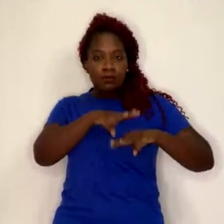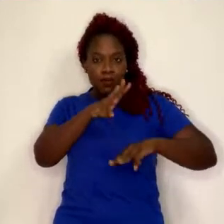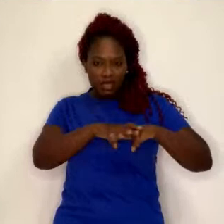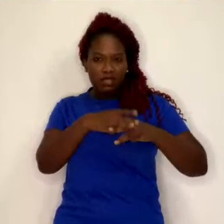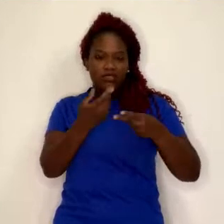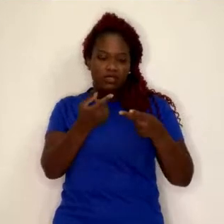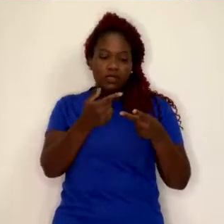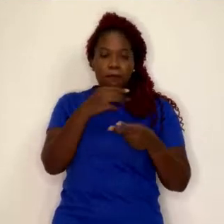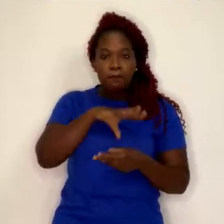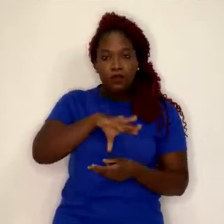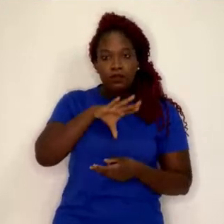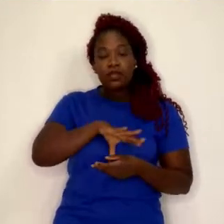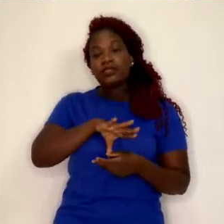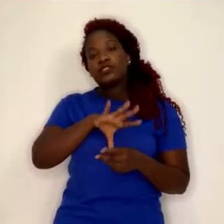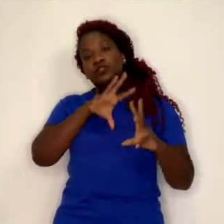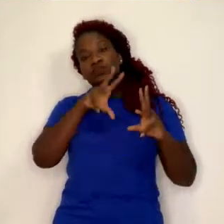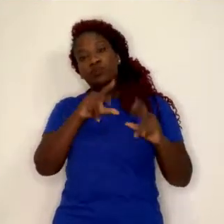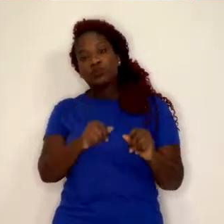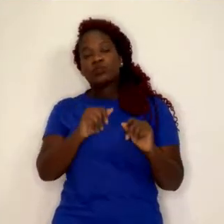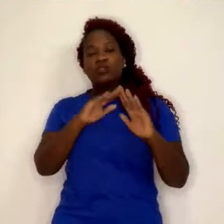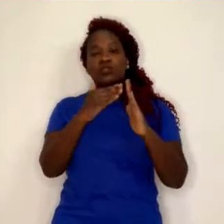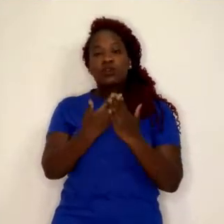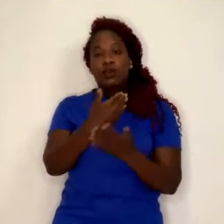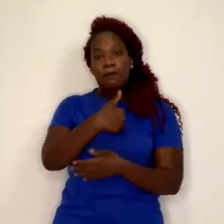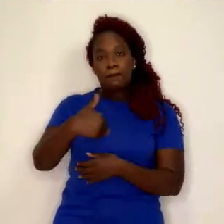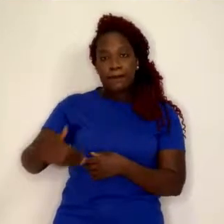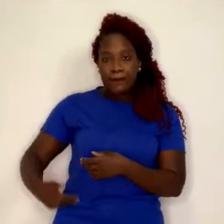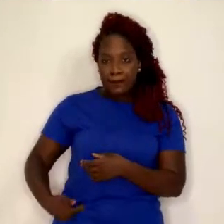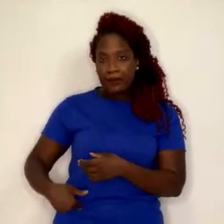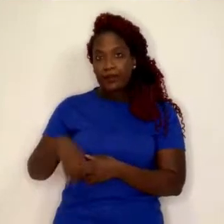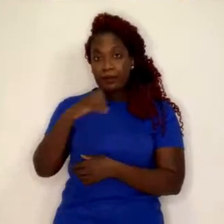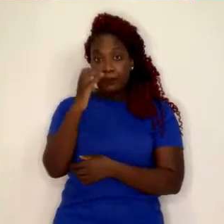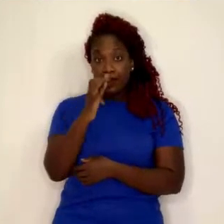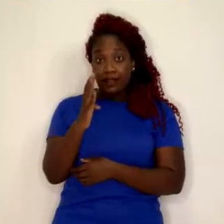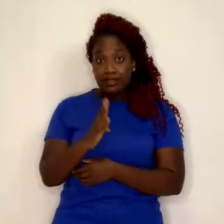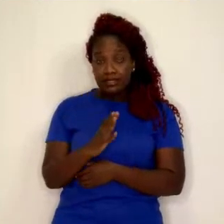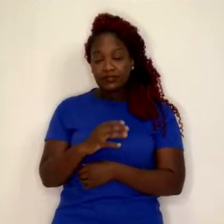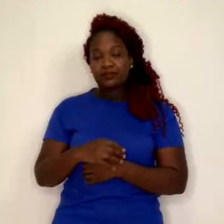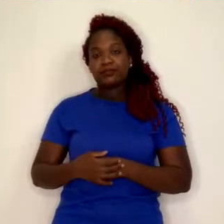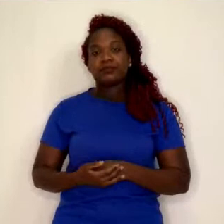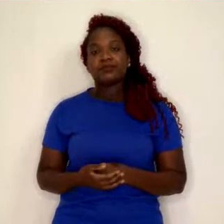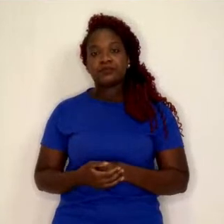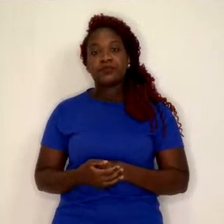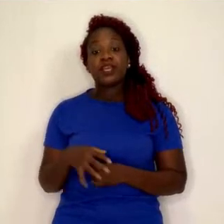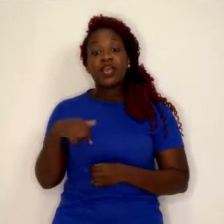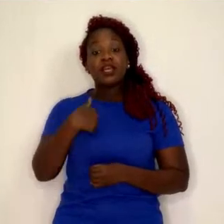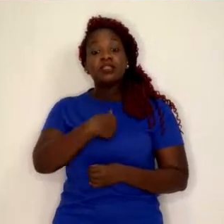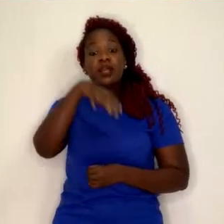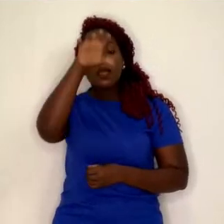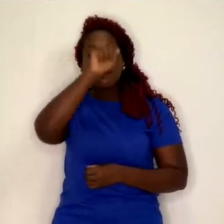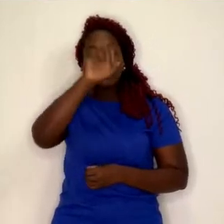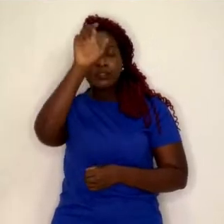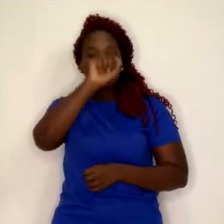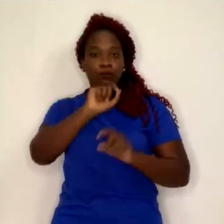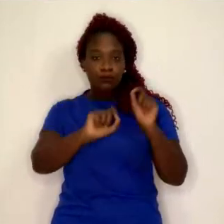the educational development of all public schools in the country. And